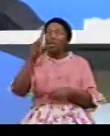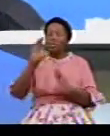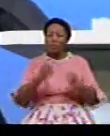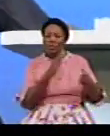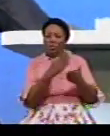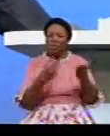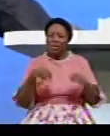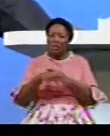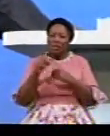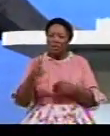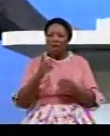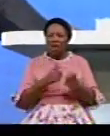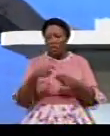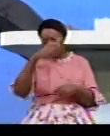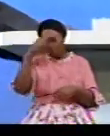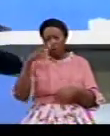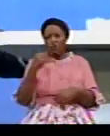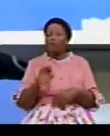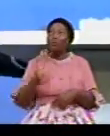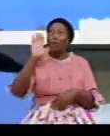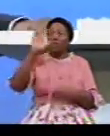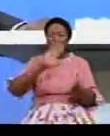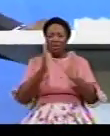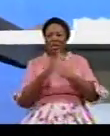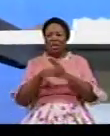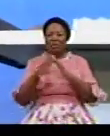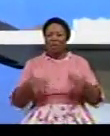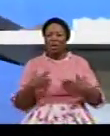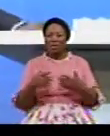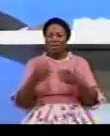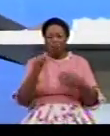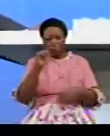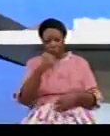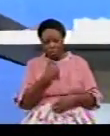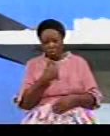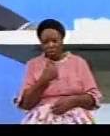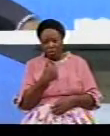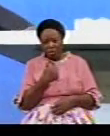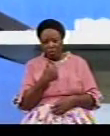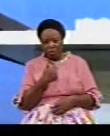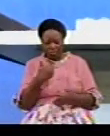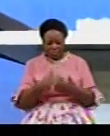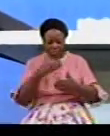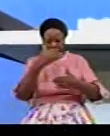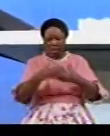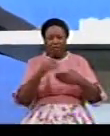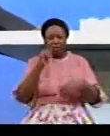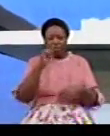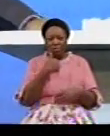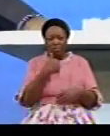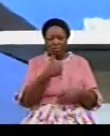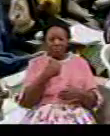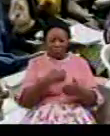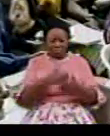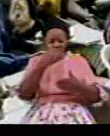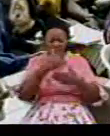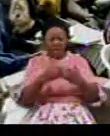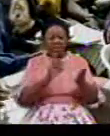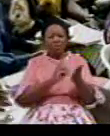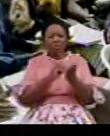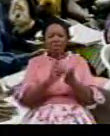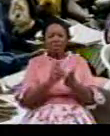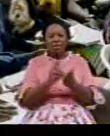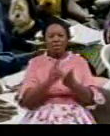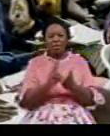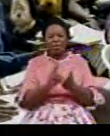the shame of my pollution. I can't face the shame of my